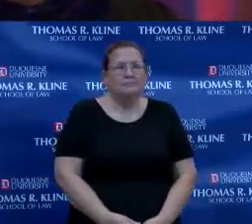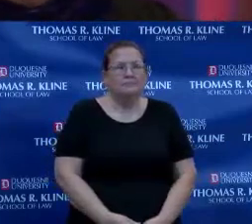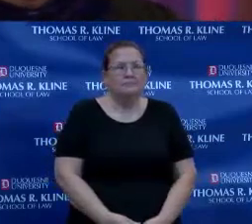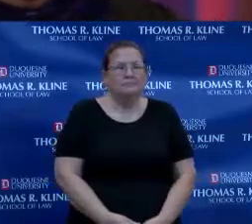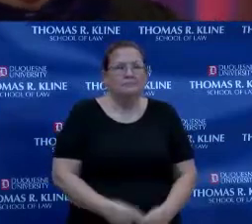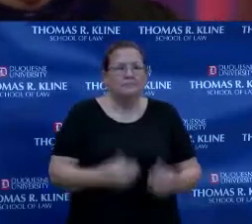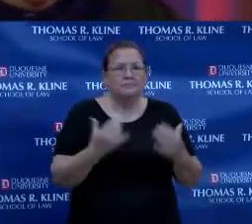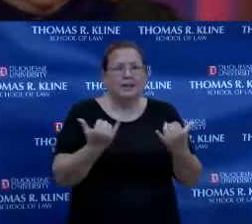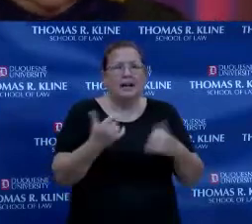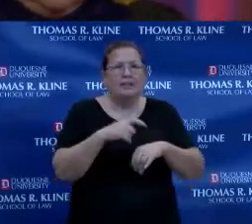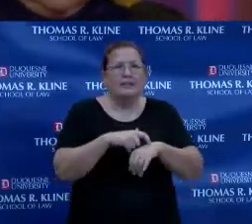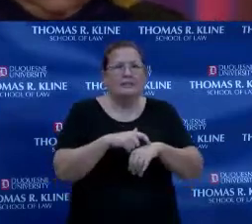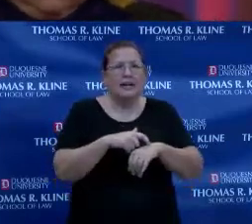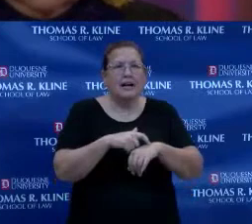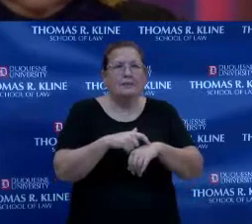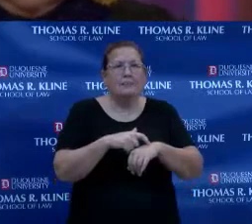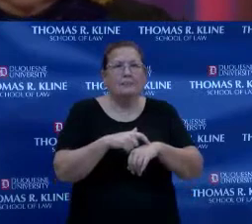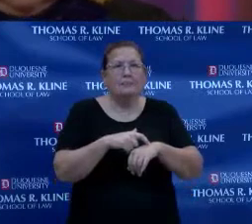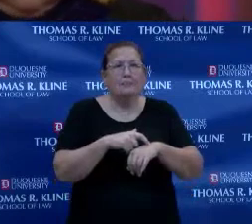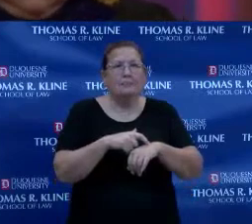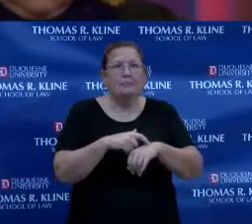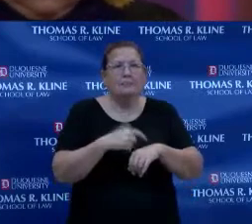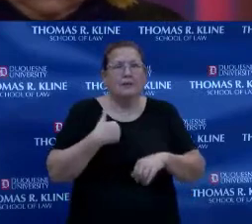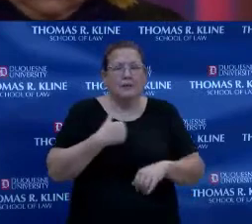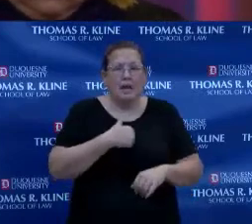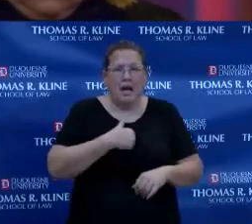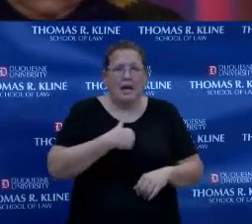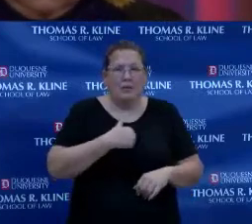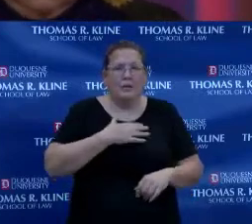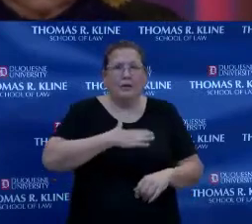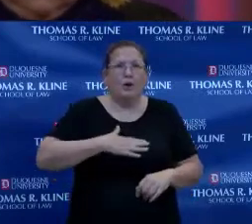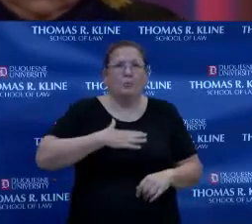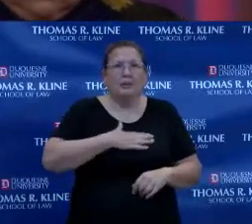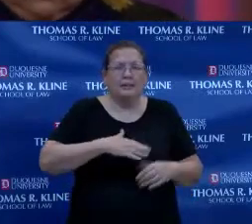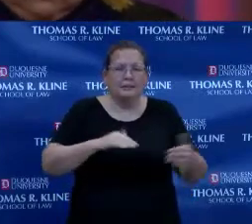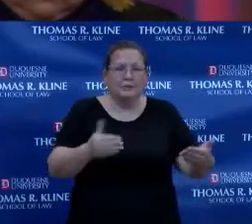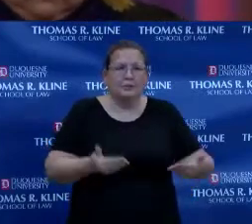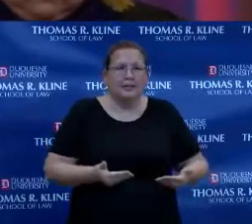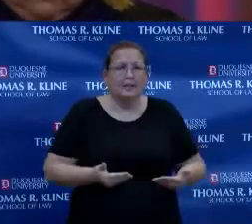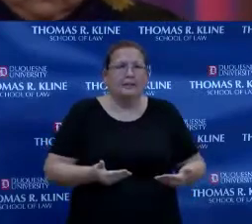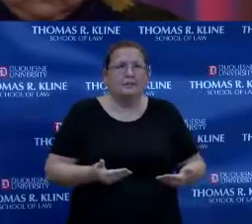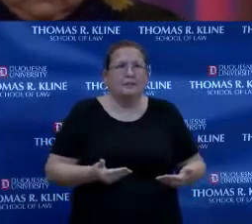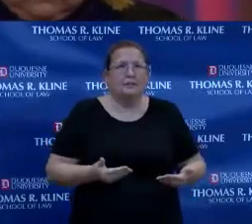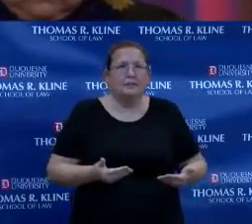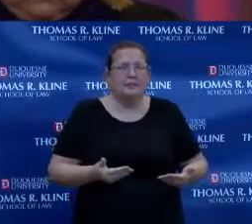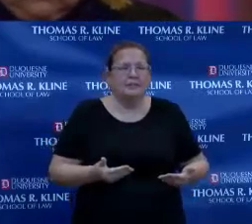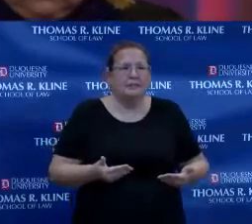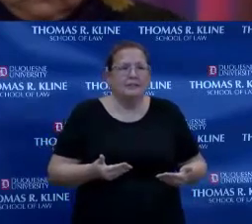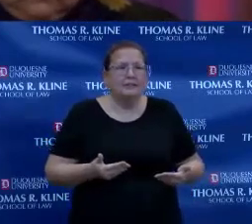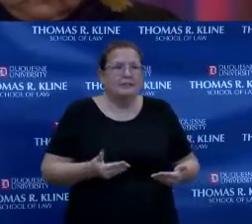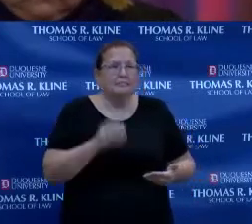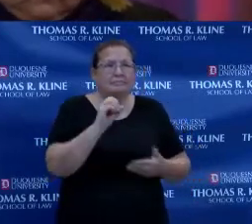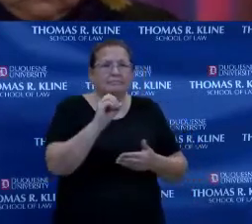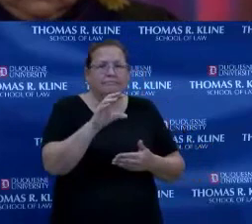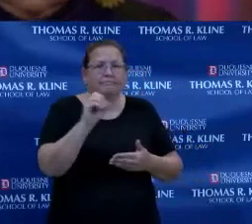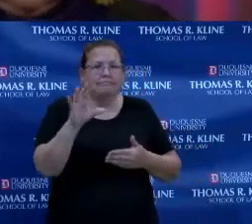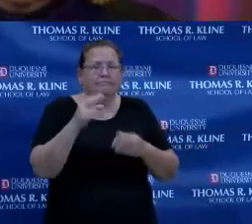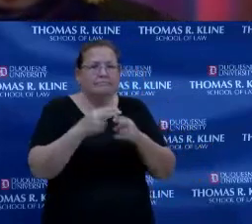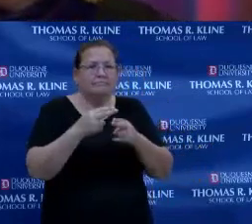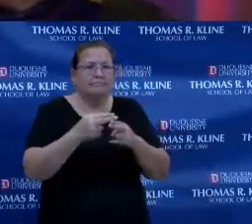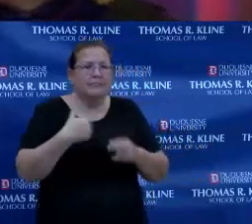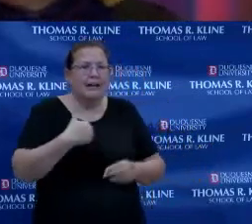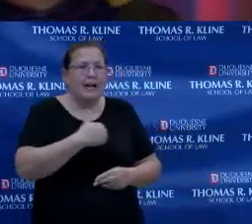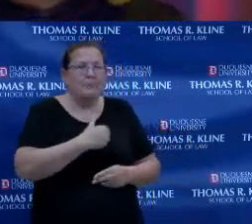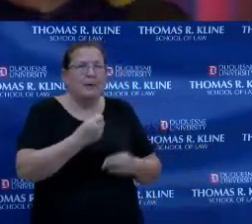At this time, I am very pleased to introduce Olamide Oweya, a member of the class